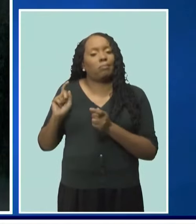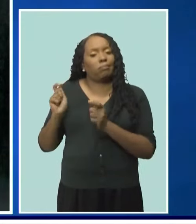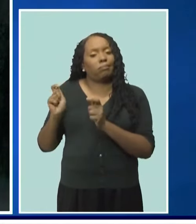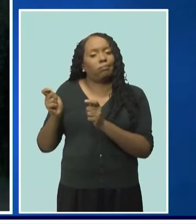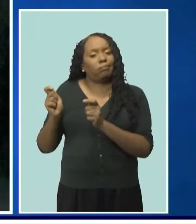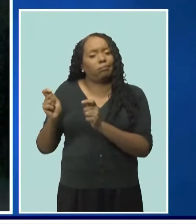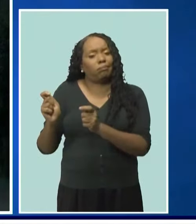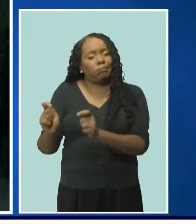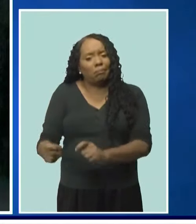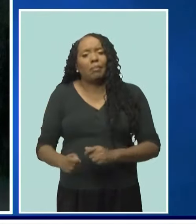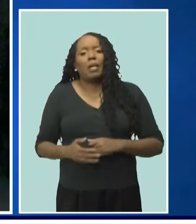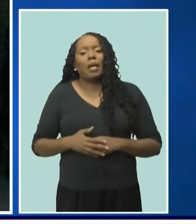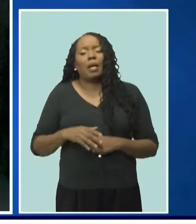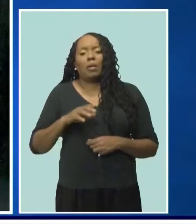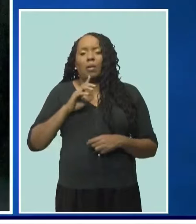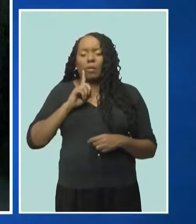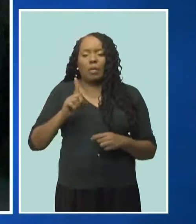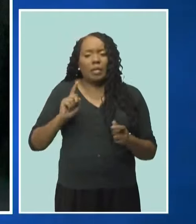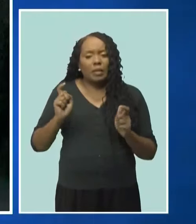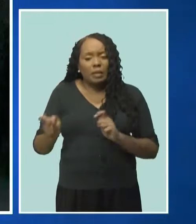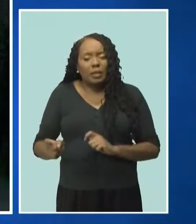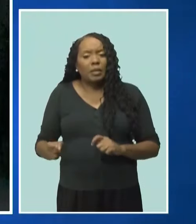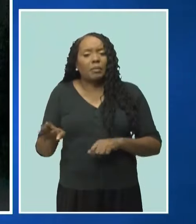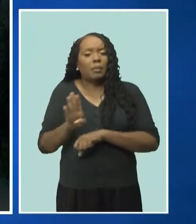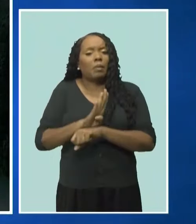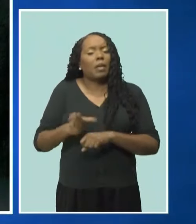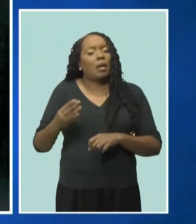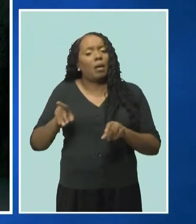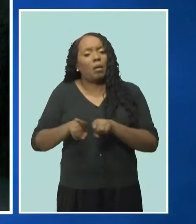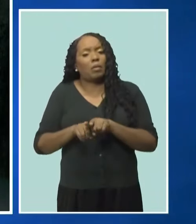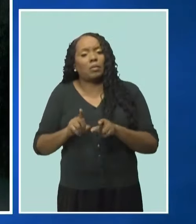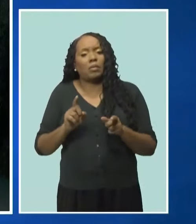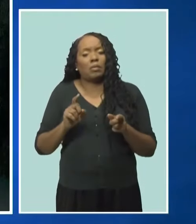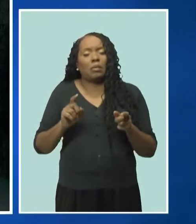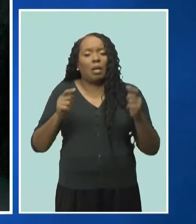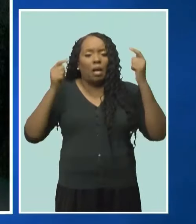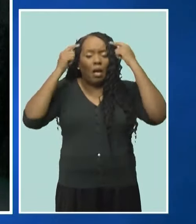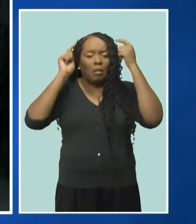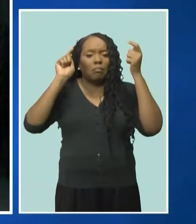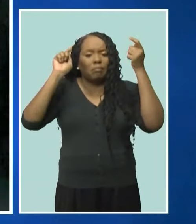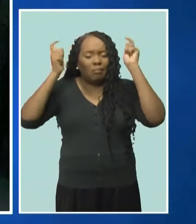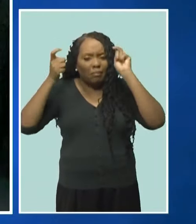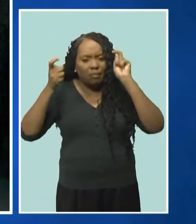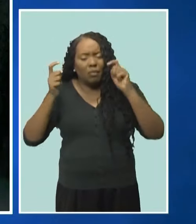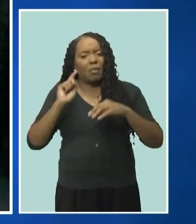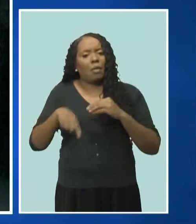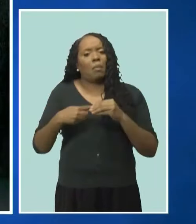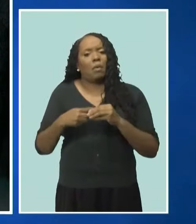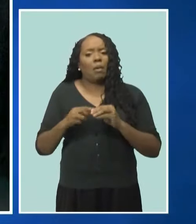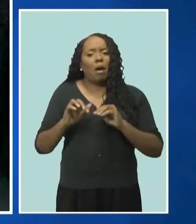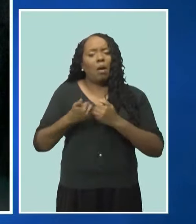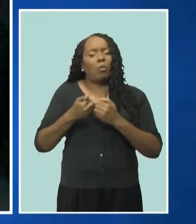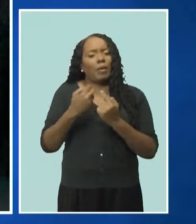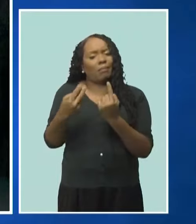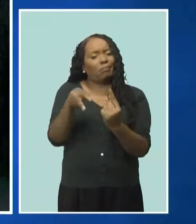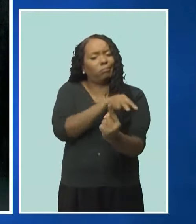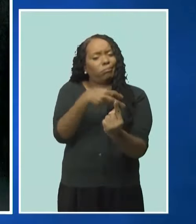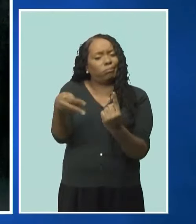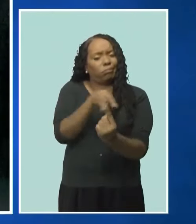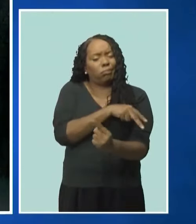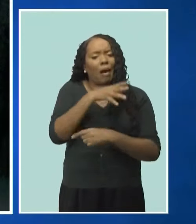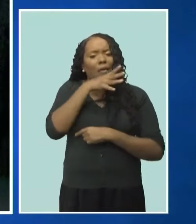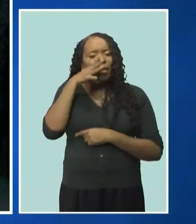mindset of Barbados as it relates to how we treat the agriculture and to food security in